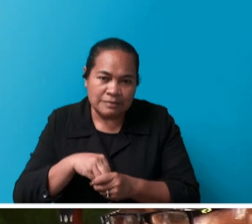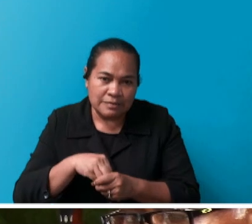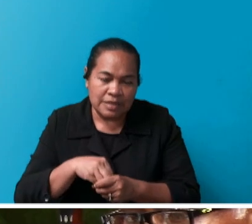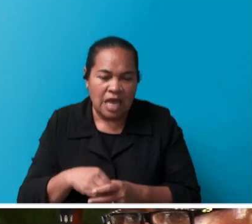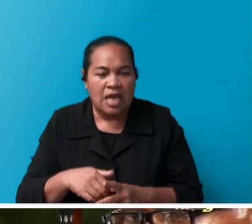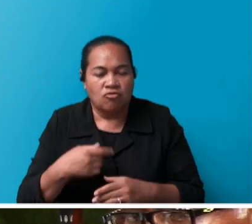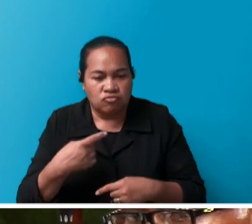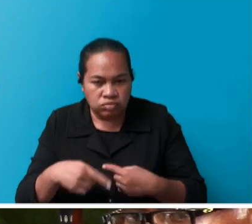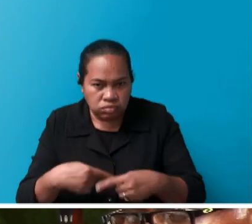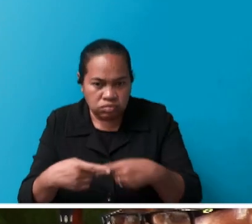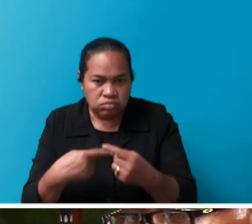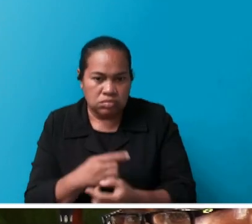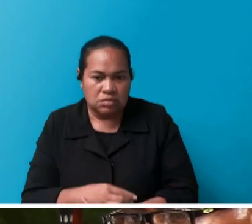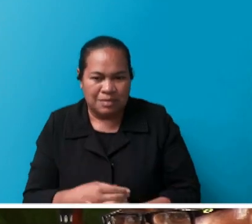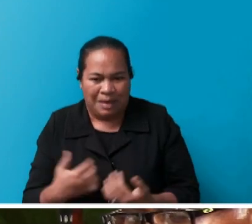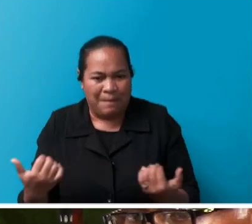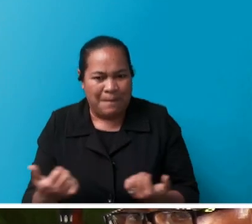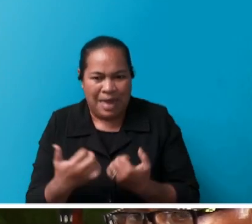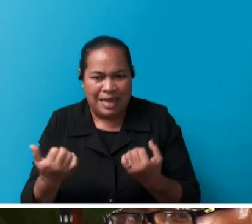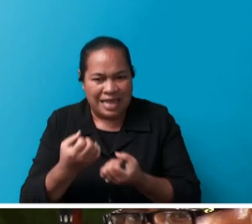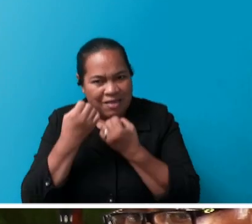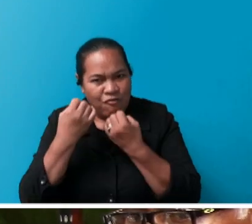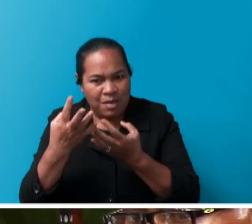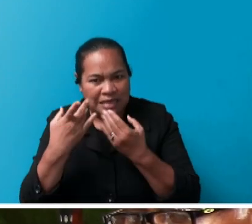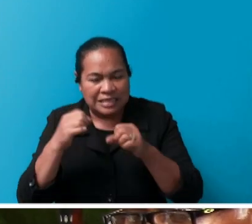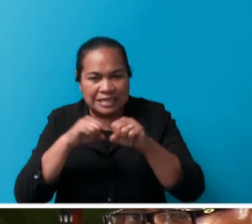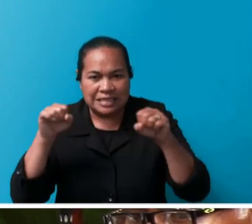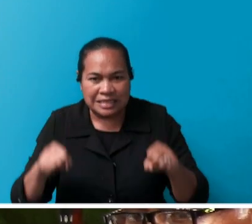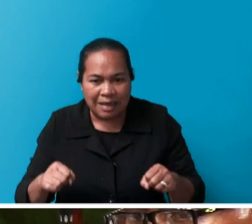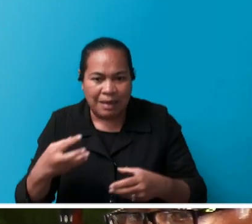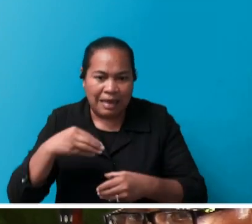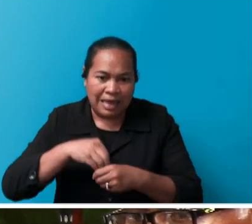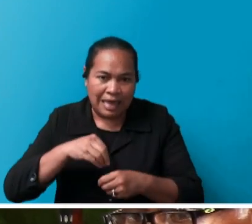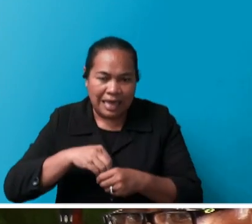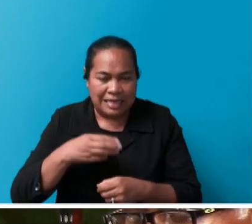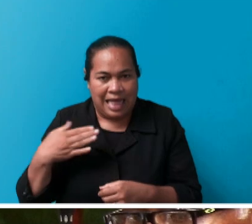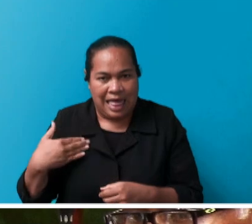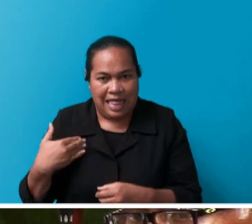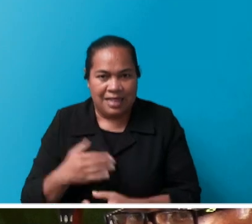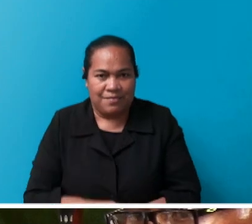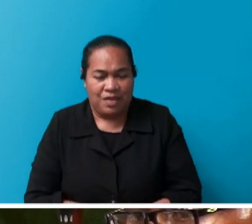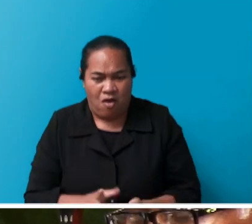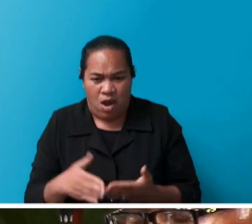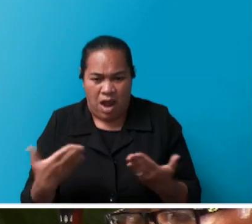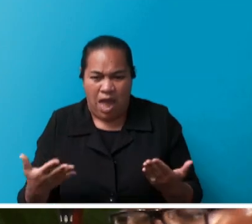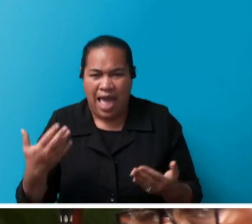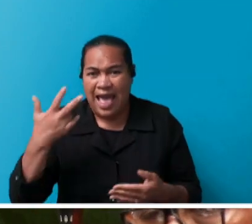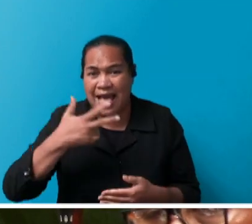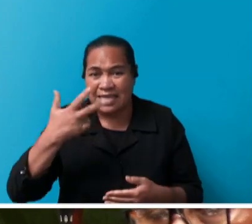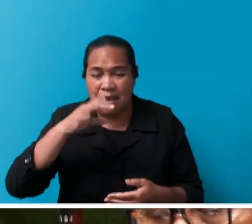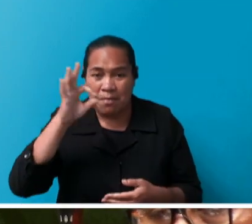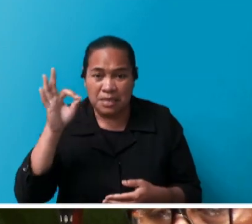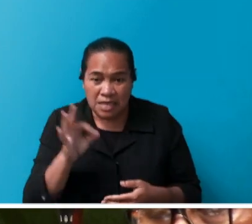interoperability amongst the many information systems in use at the ministry. At the moment, 18% of our